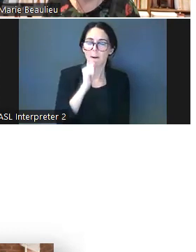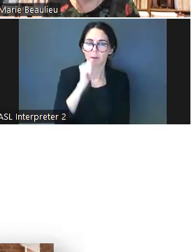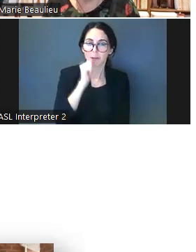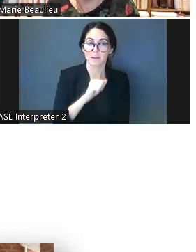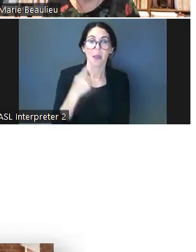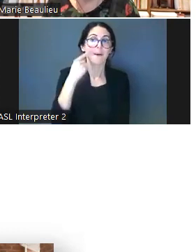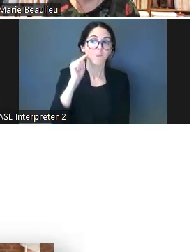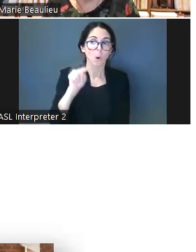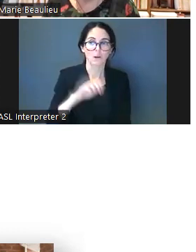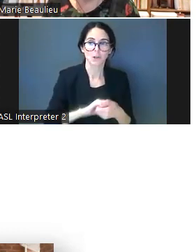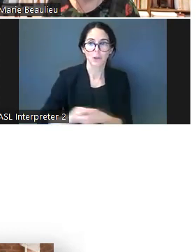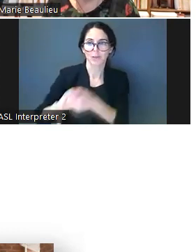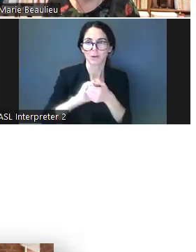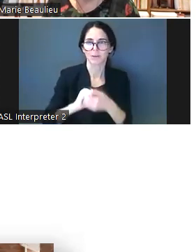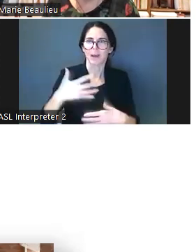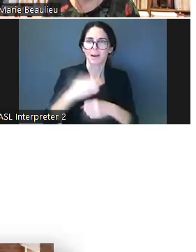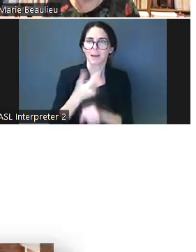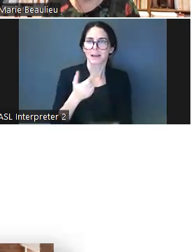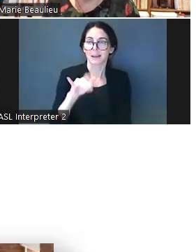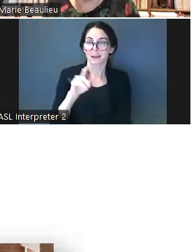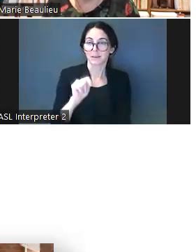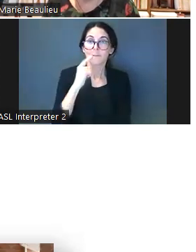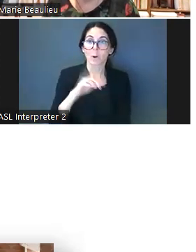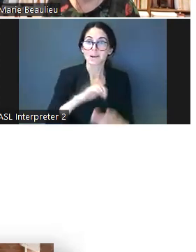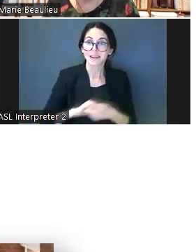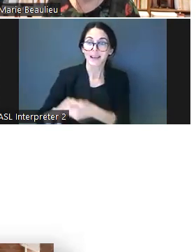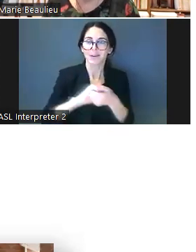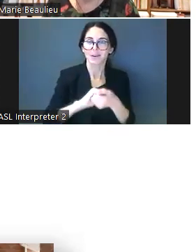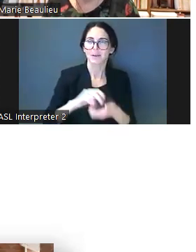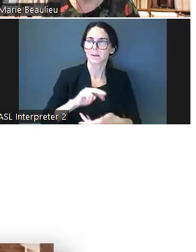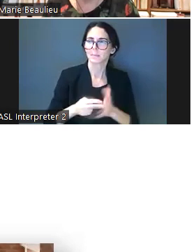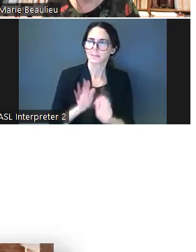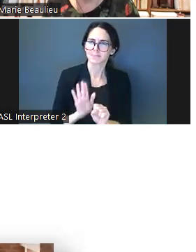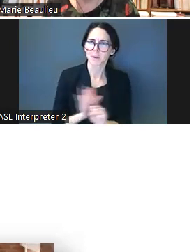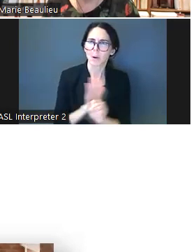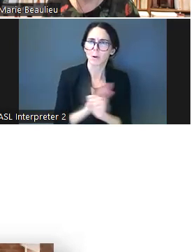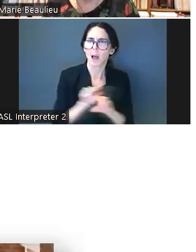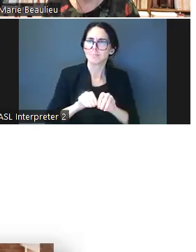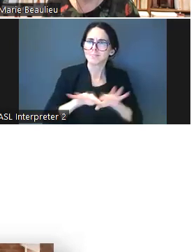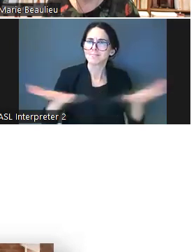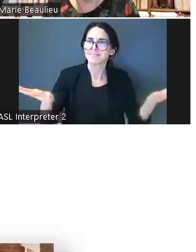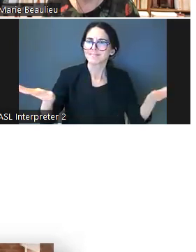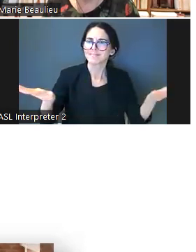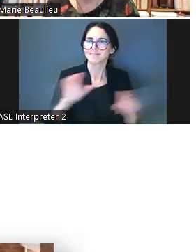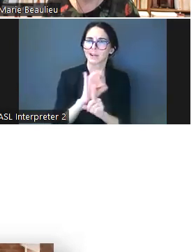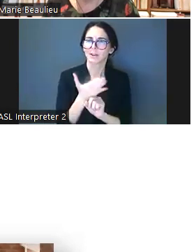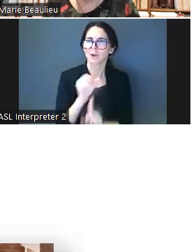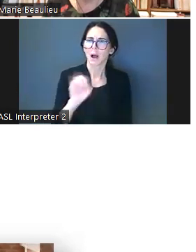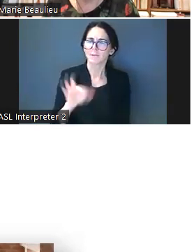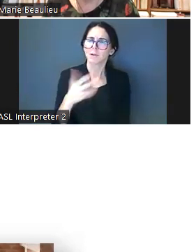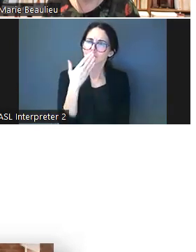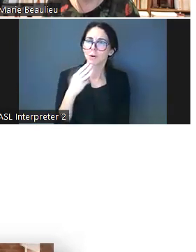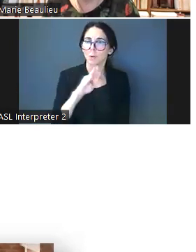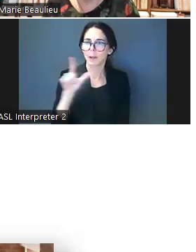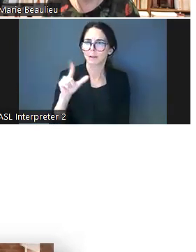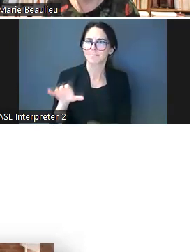Togetherness. And togetherness represents the idea of promoting and spreading a culture of goodwill inside the all